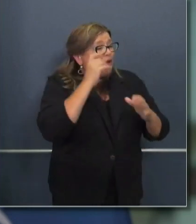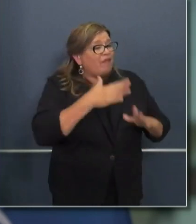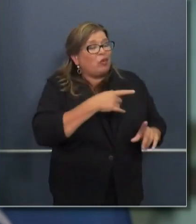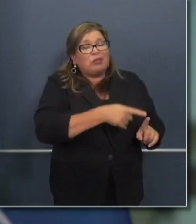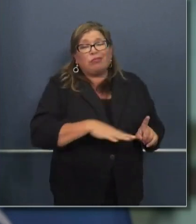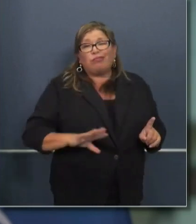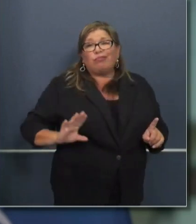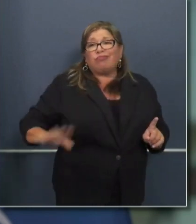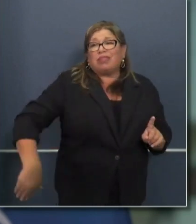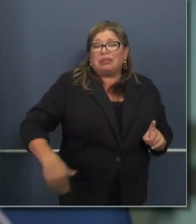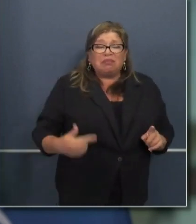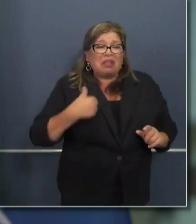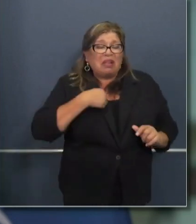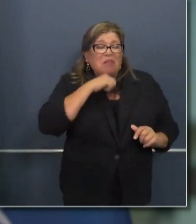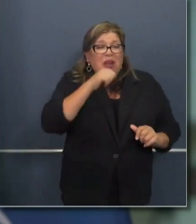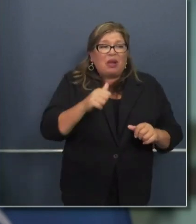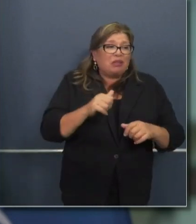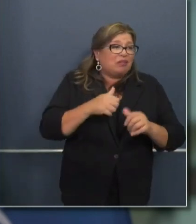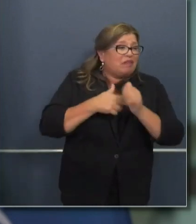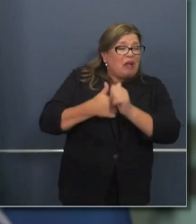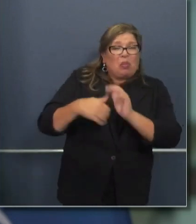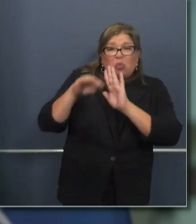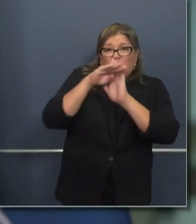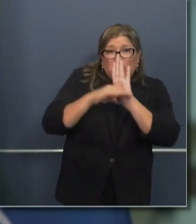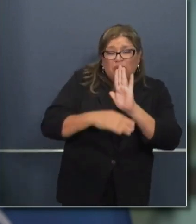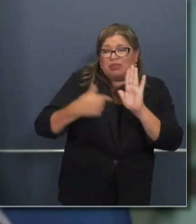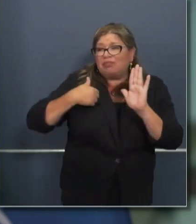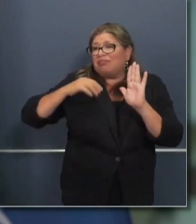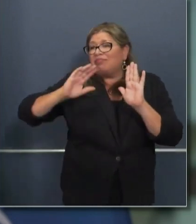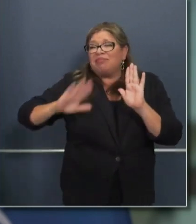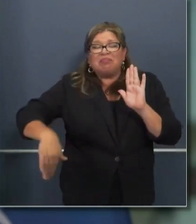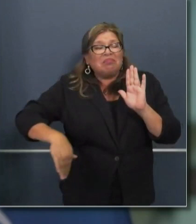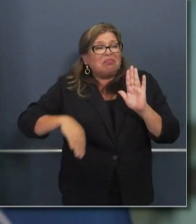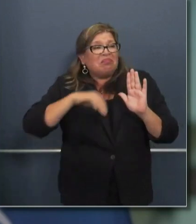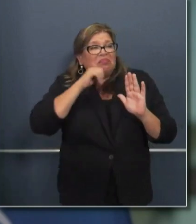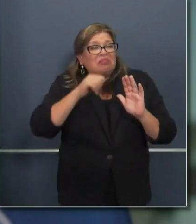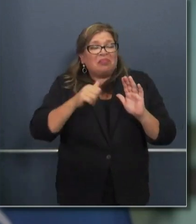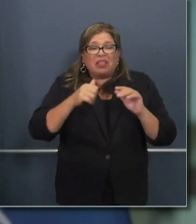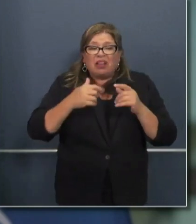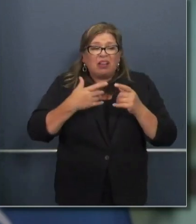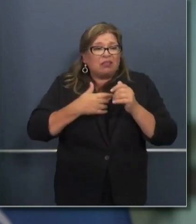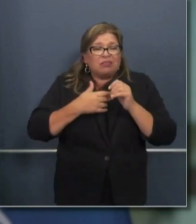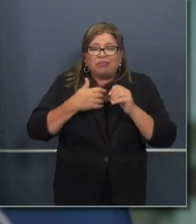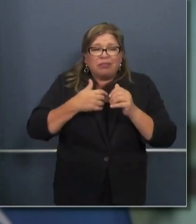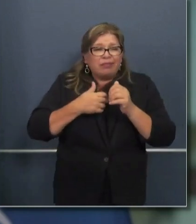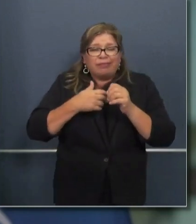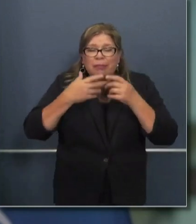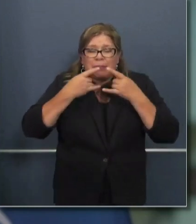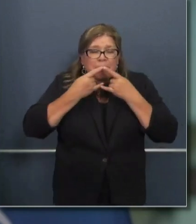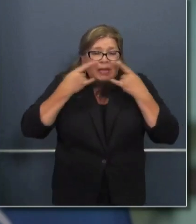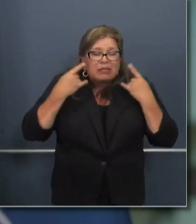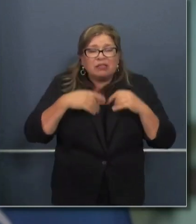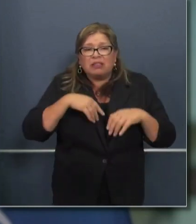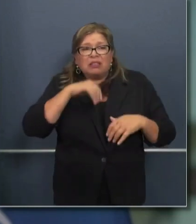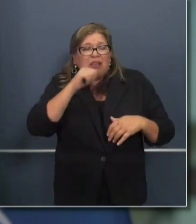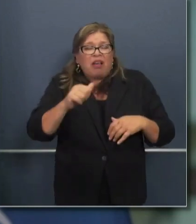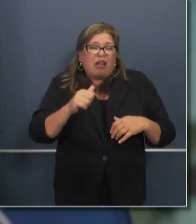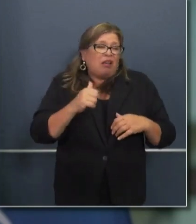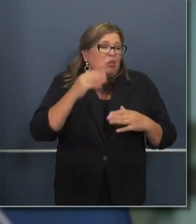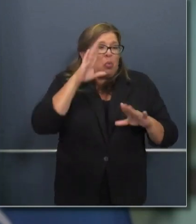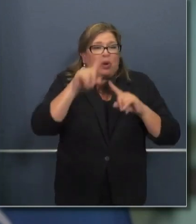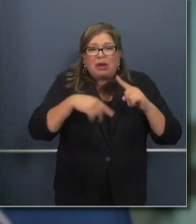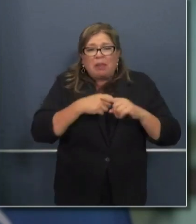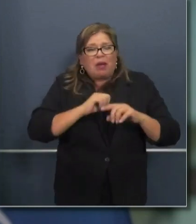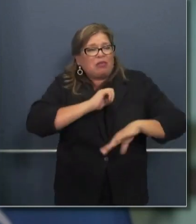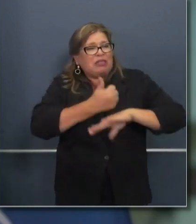abusing the privilege of this moment and not putting your